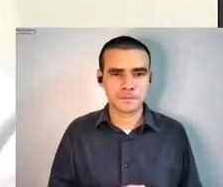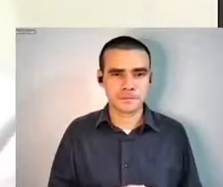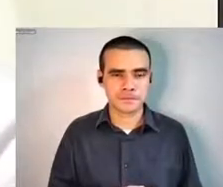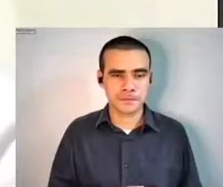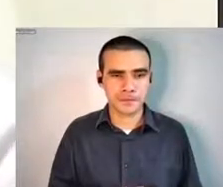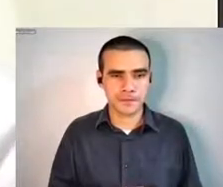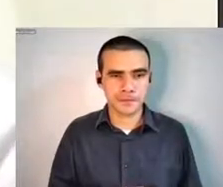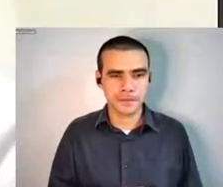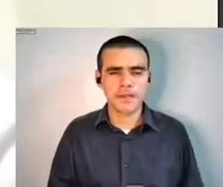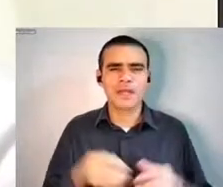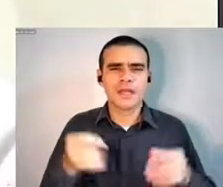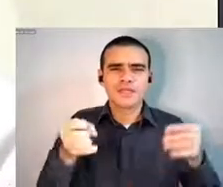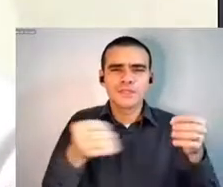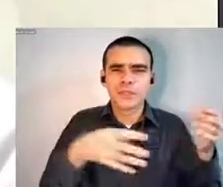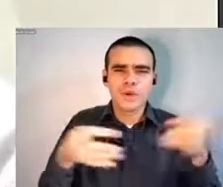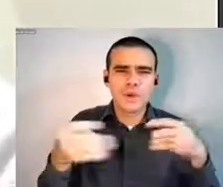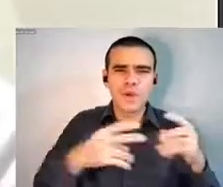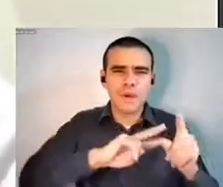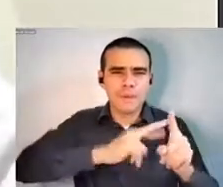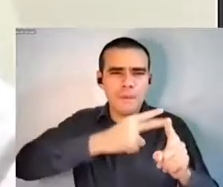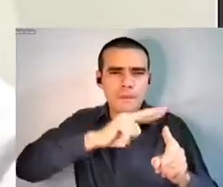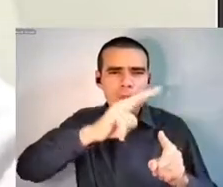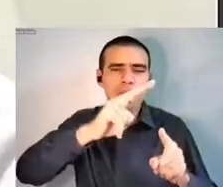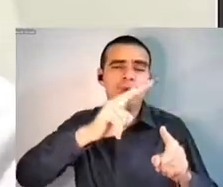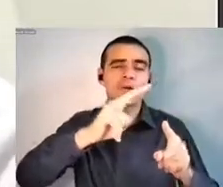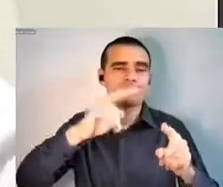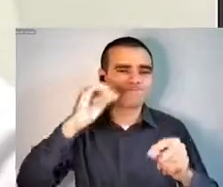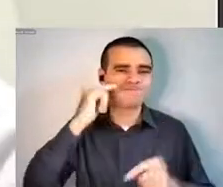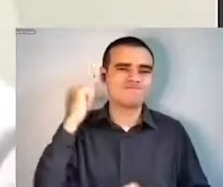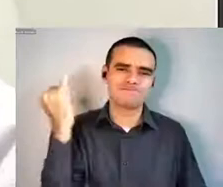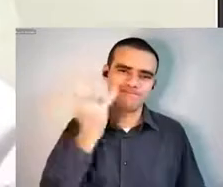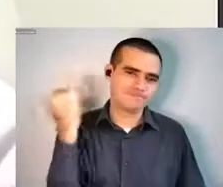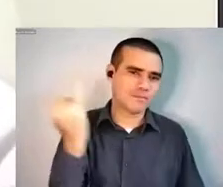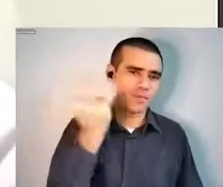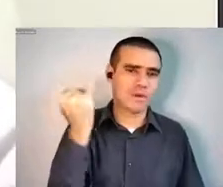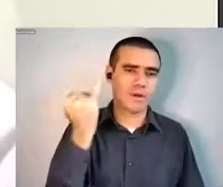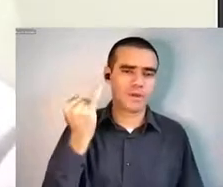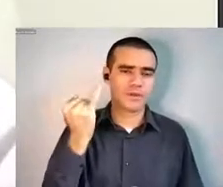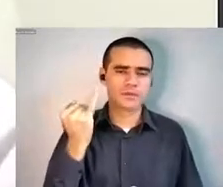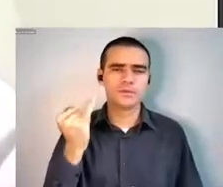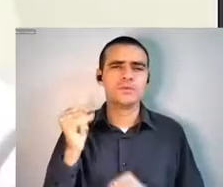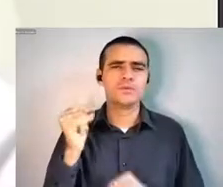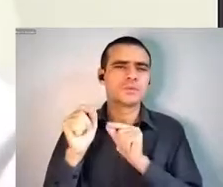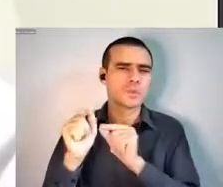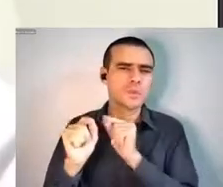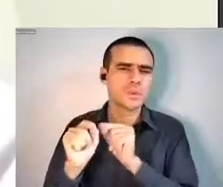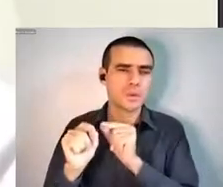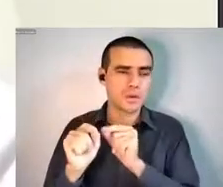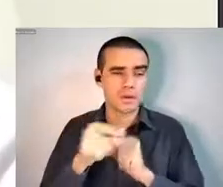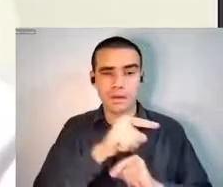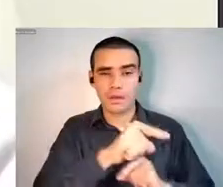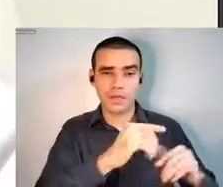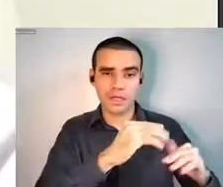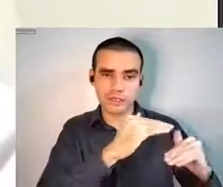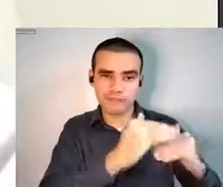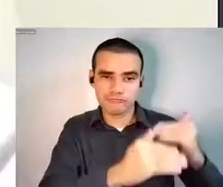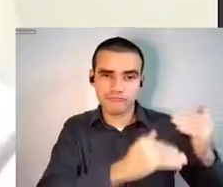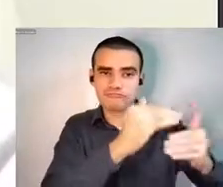I understand that the matter of innovation is key for the development